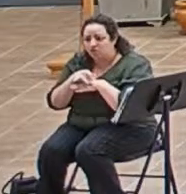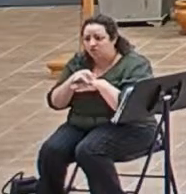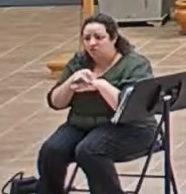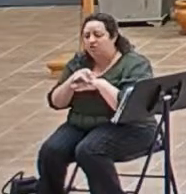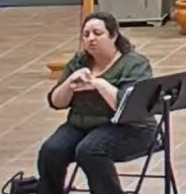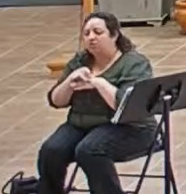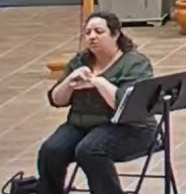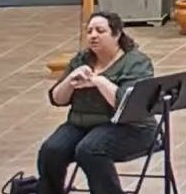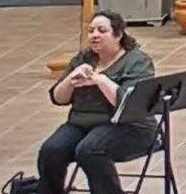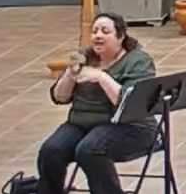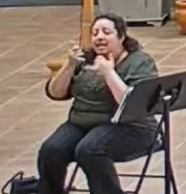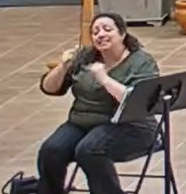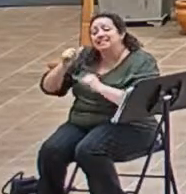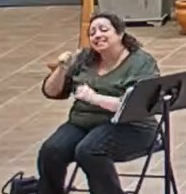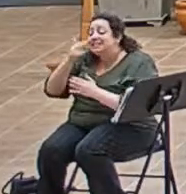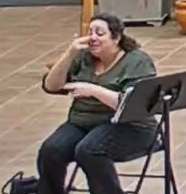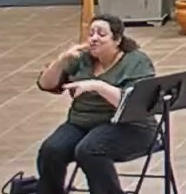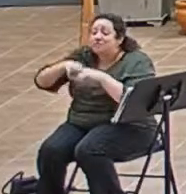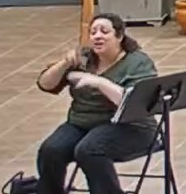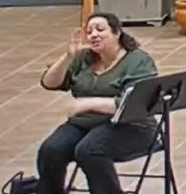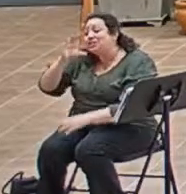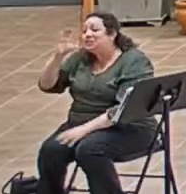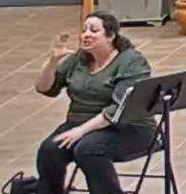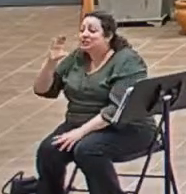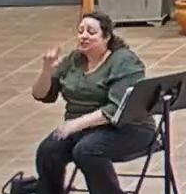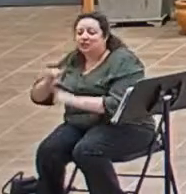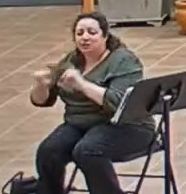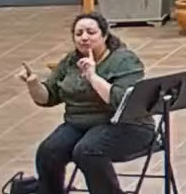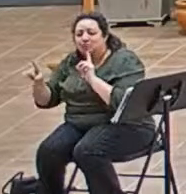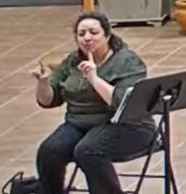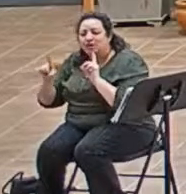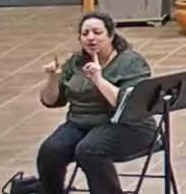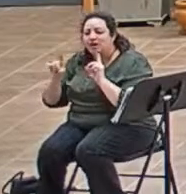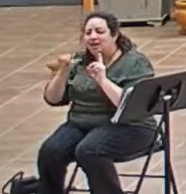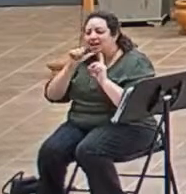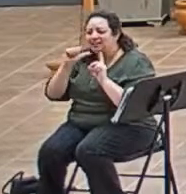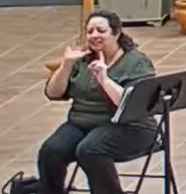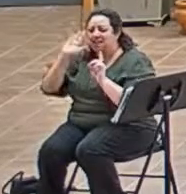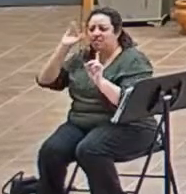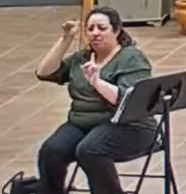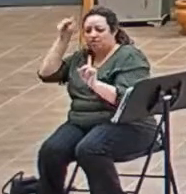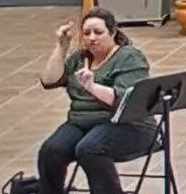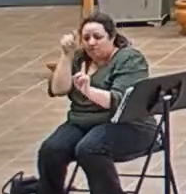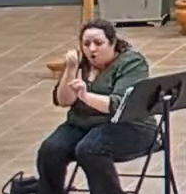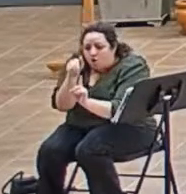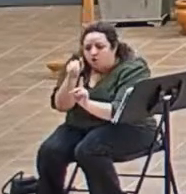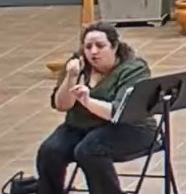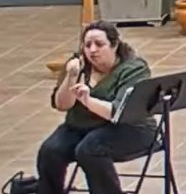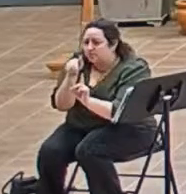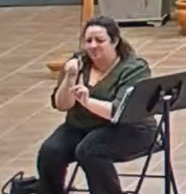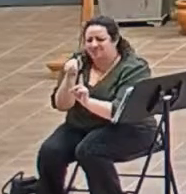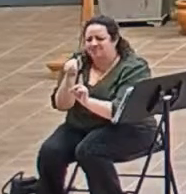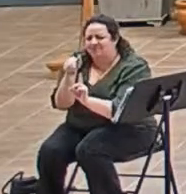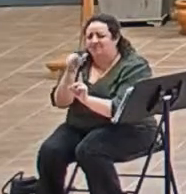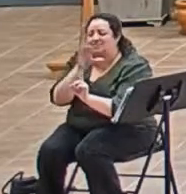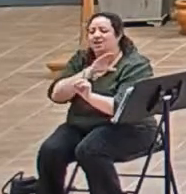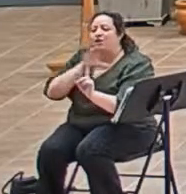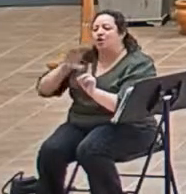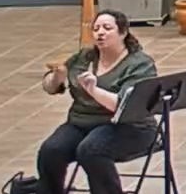them, but they don't become the focus. Christ becomes the